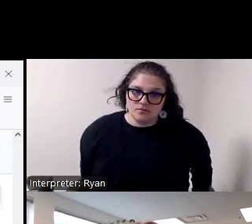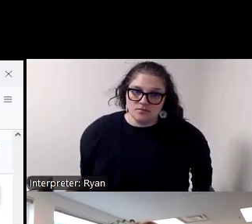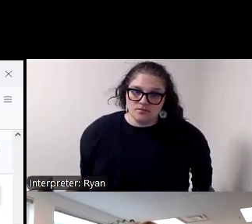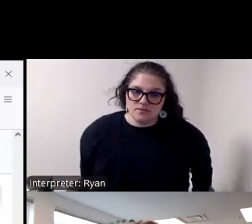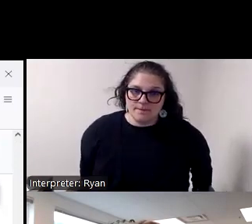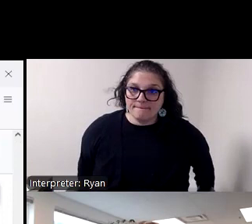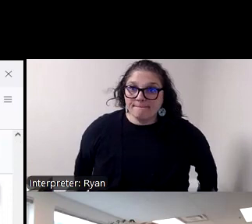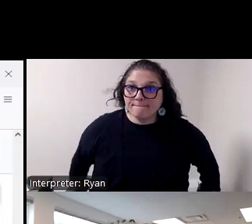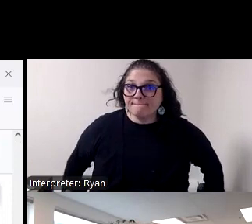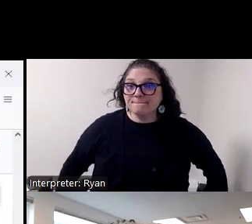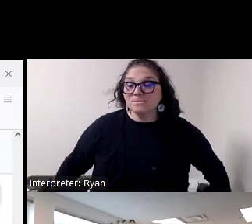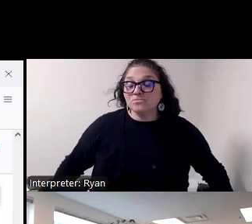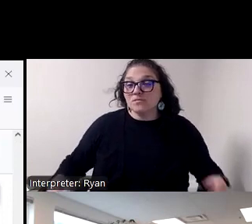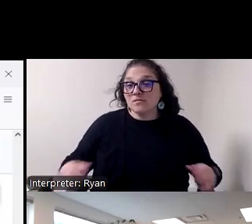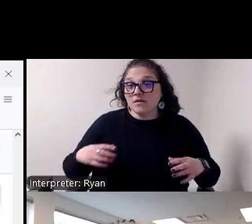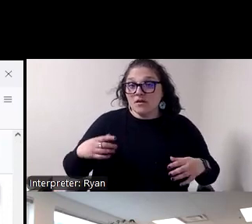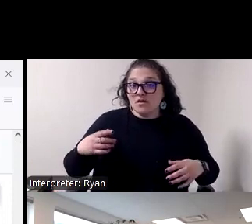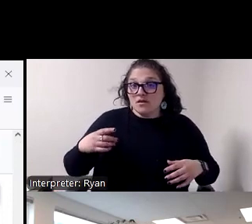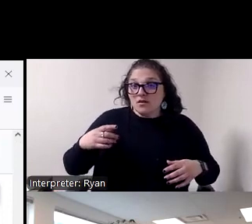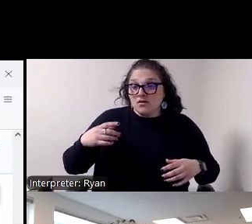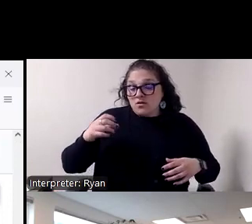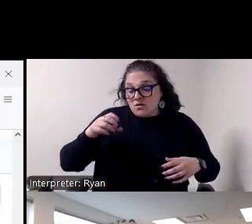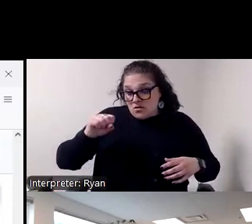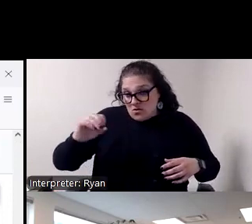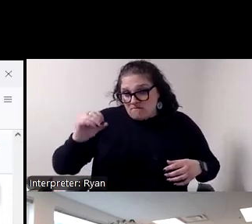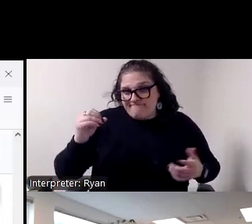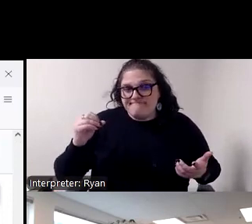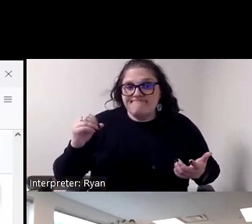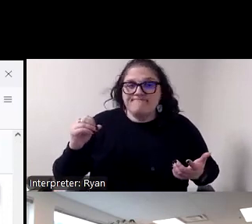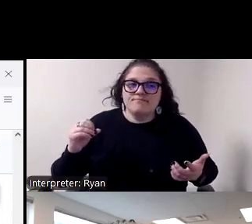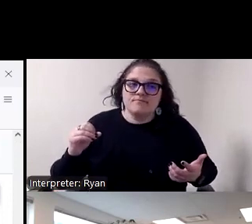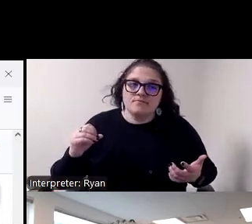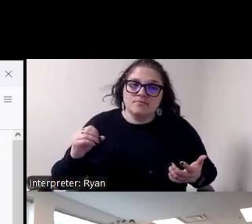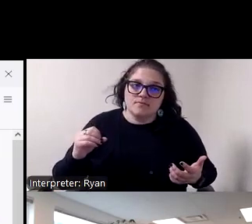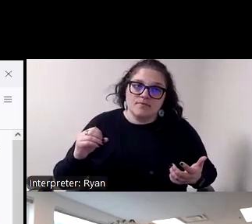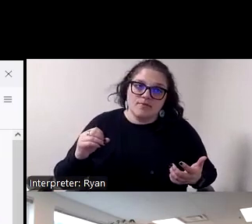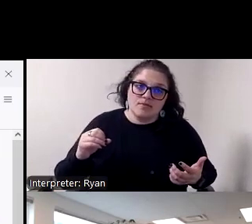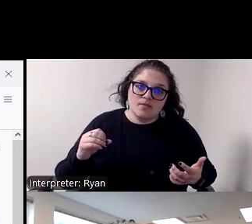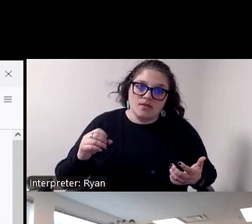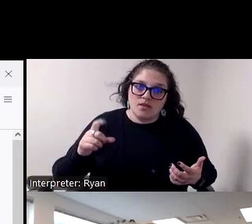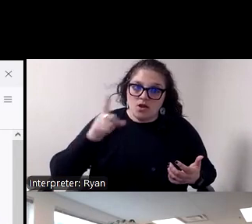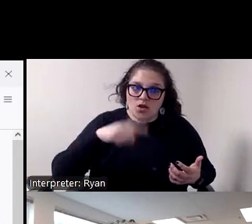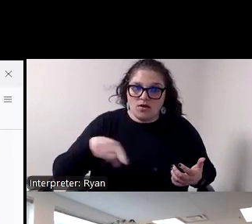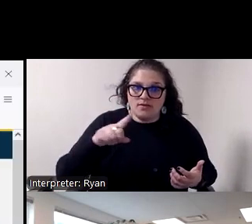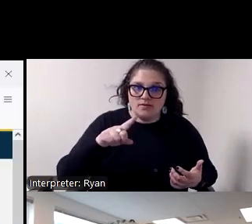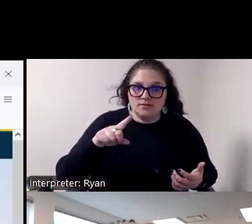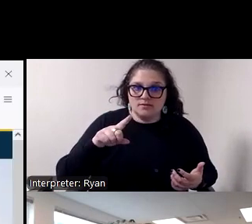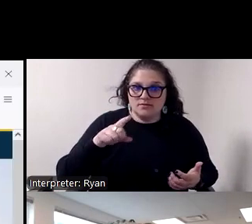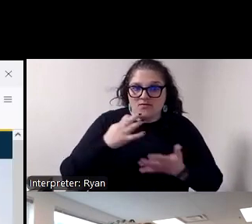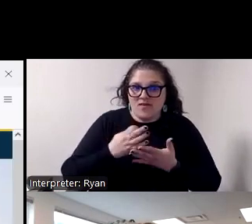So before we move on, there is on the Division of Finance website, I'll just go ahead and show you